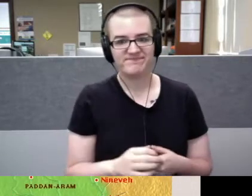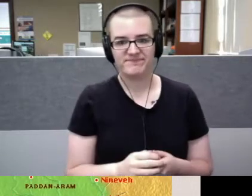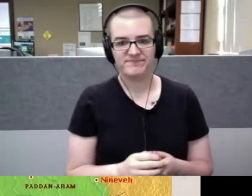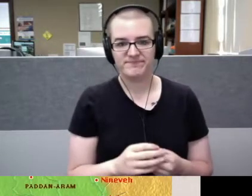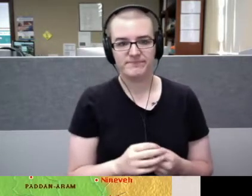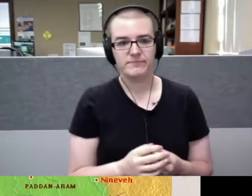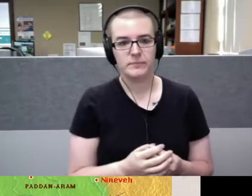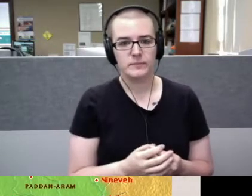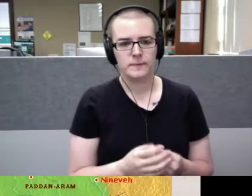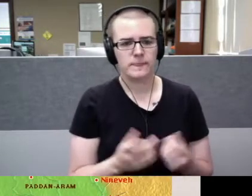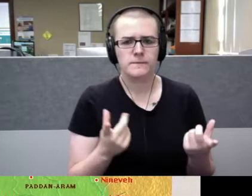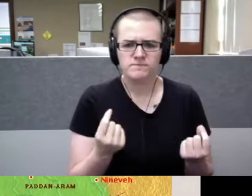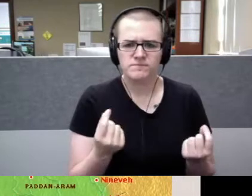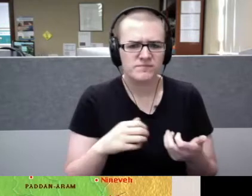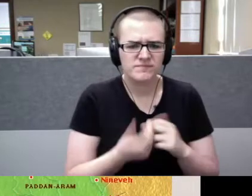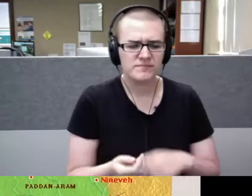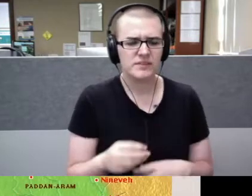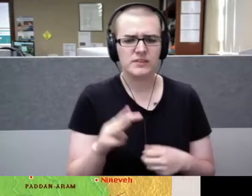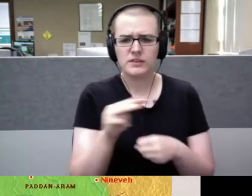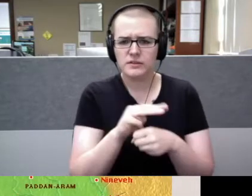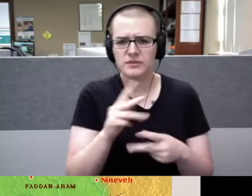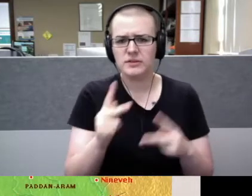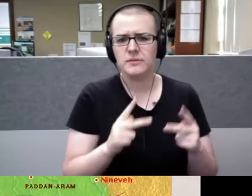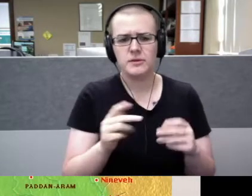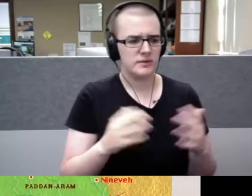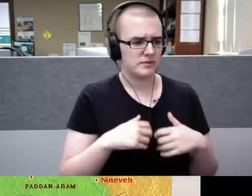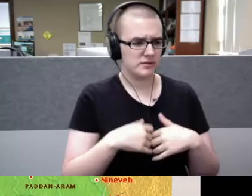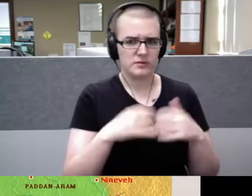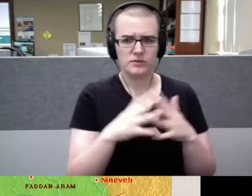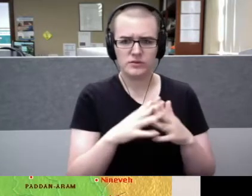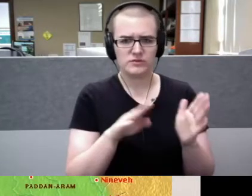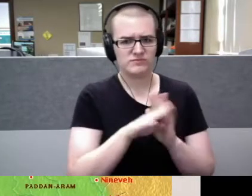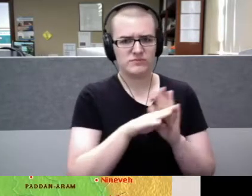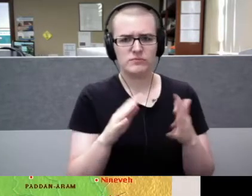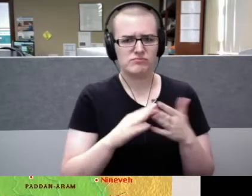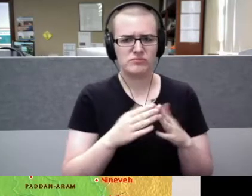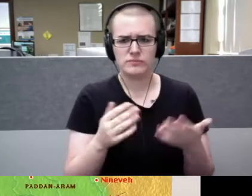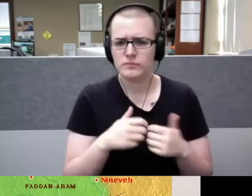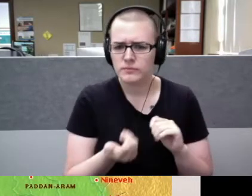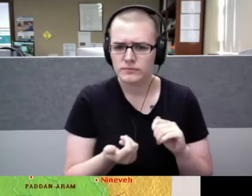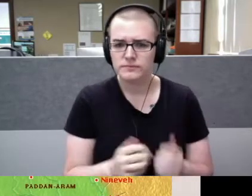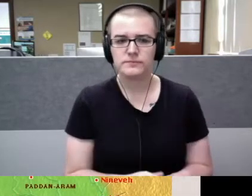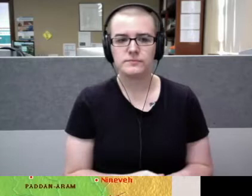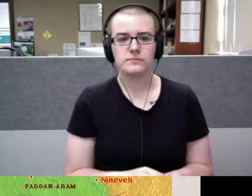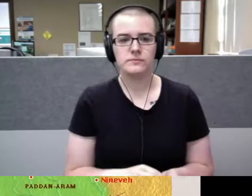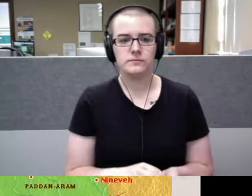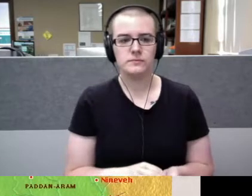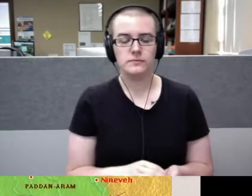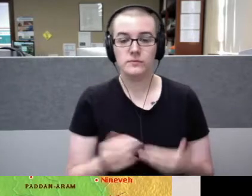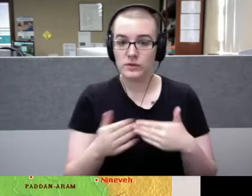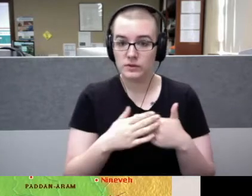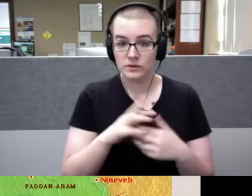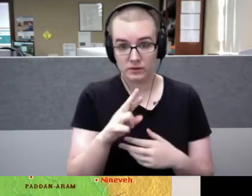Mesopotamia did to grow their civilization and overcome that. These civilizations of Mesopotamia are going to be around the Tigris and